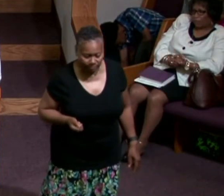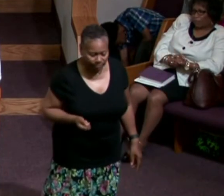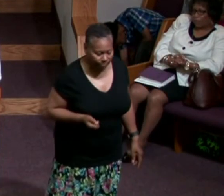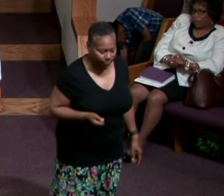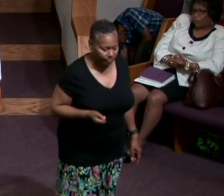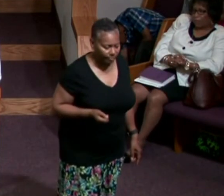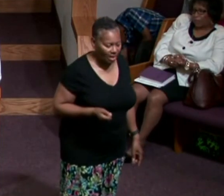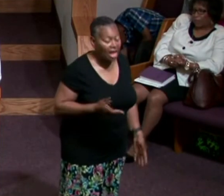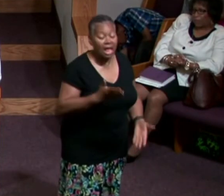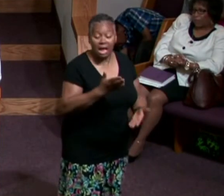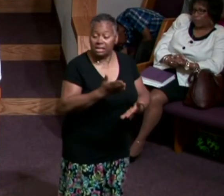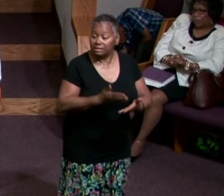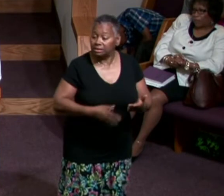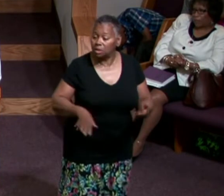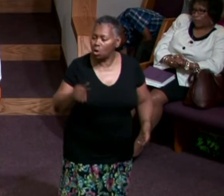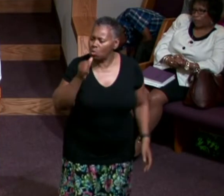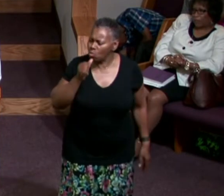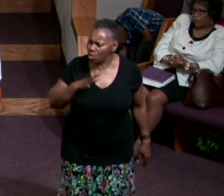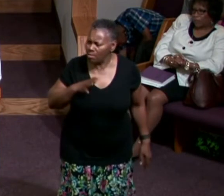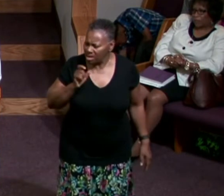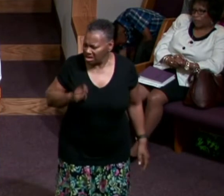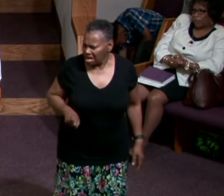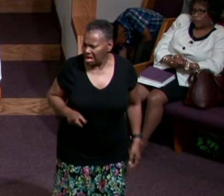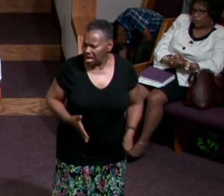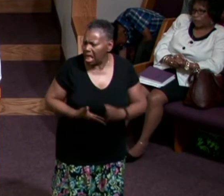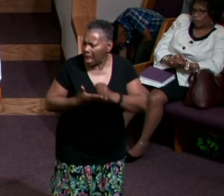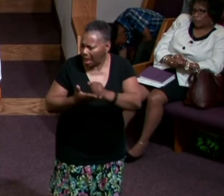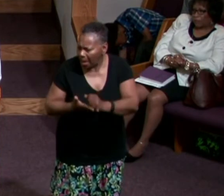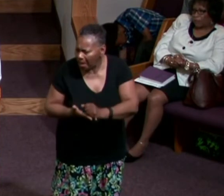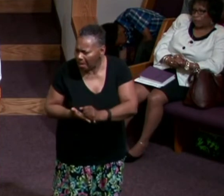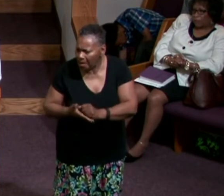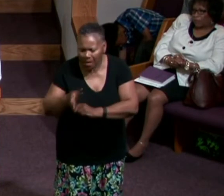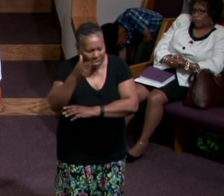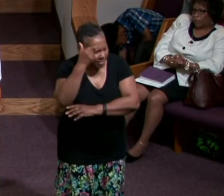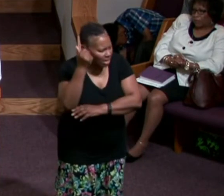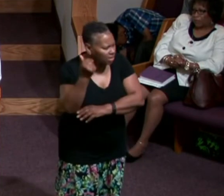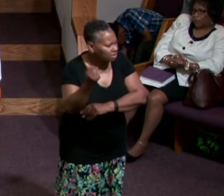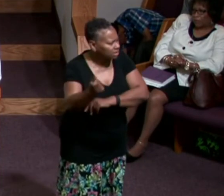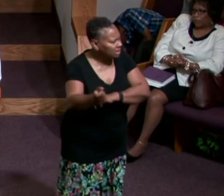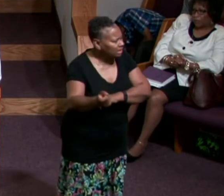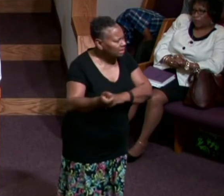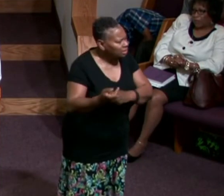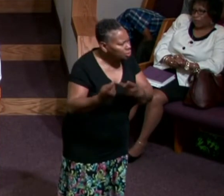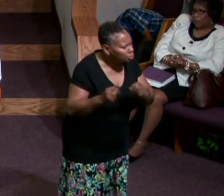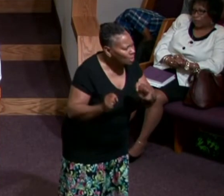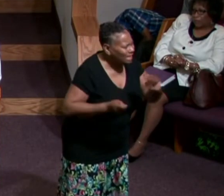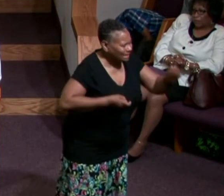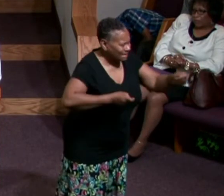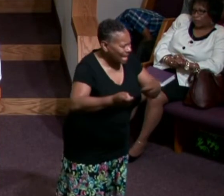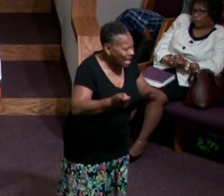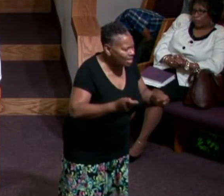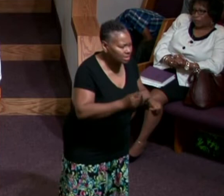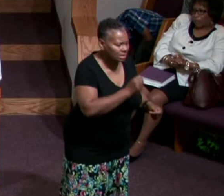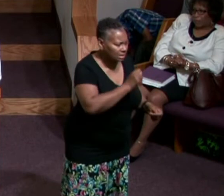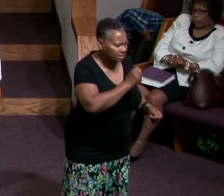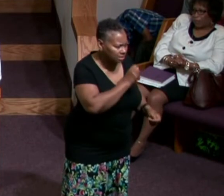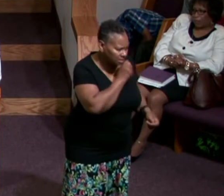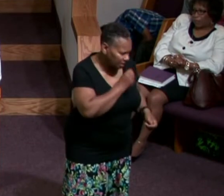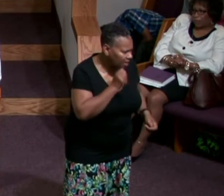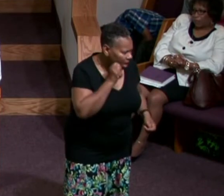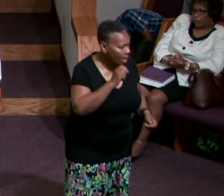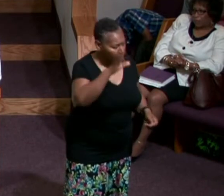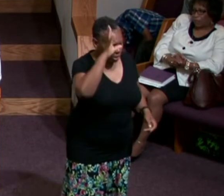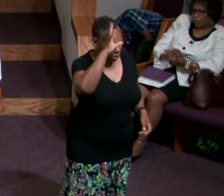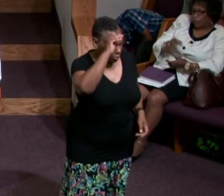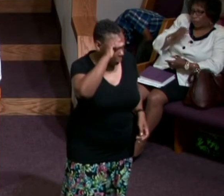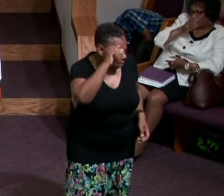There are some sisters who just need help, because she's dealing with a teenage boy whose hormones are going, and there are